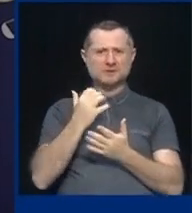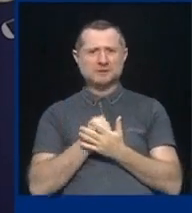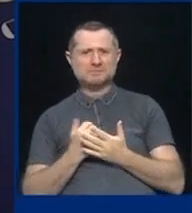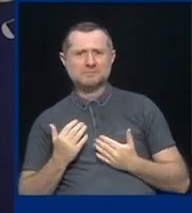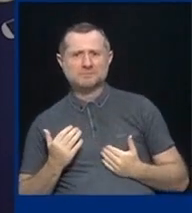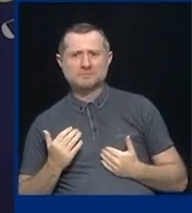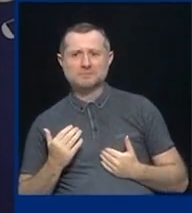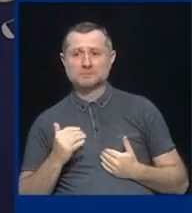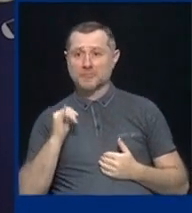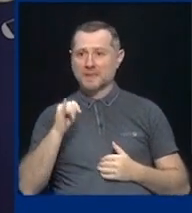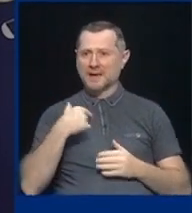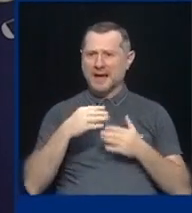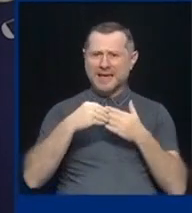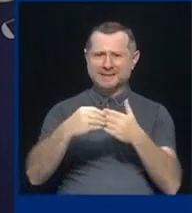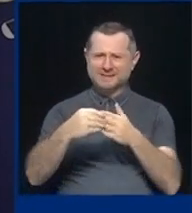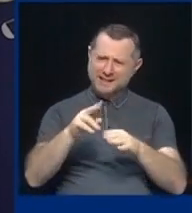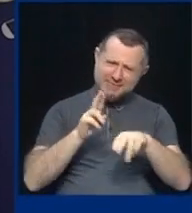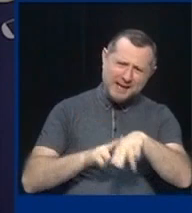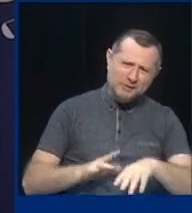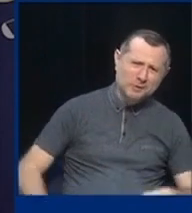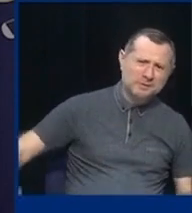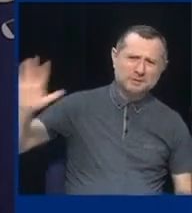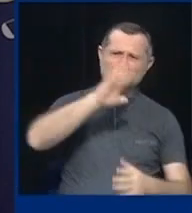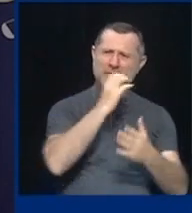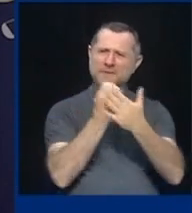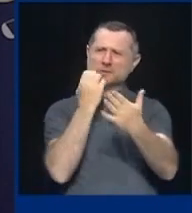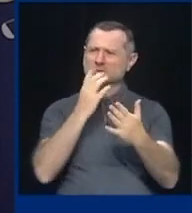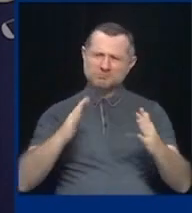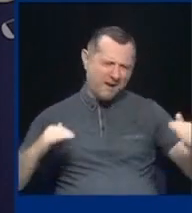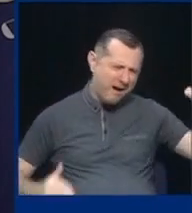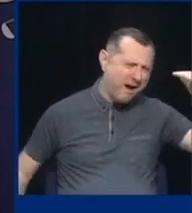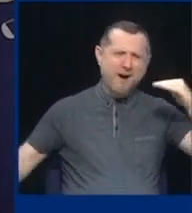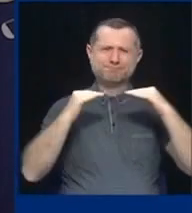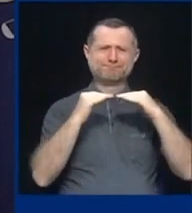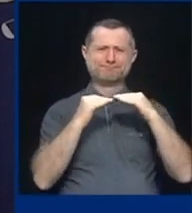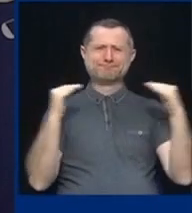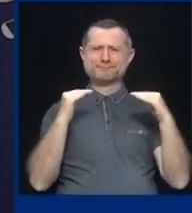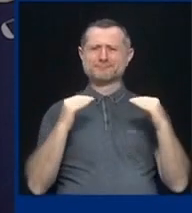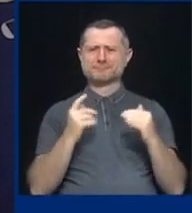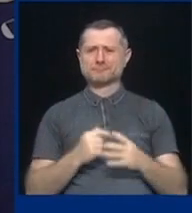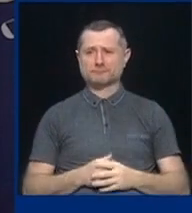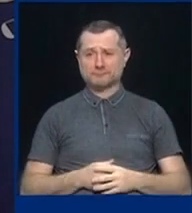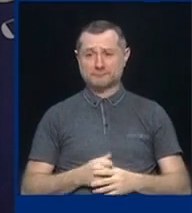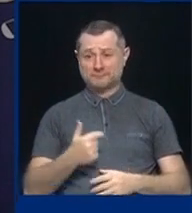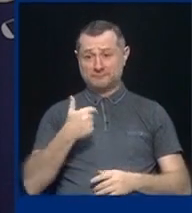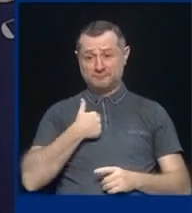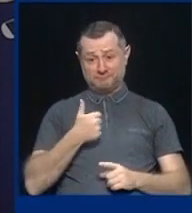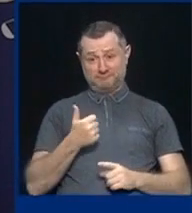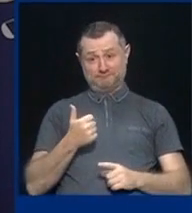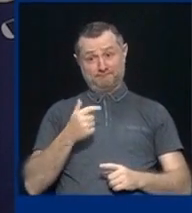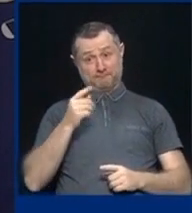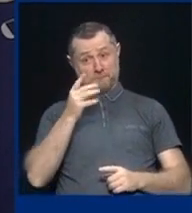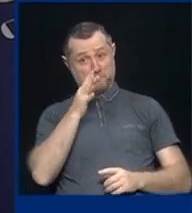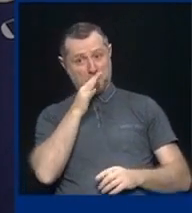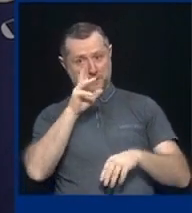that reform. We have managed every emergency Mother Nature could throw at